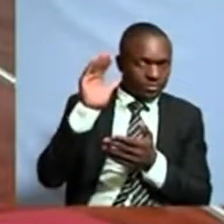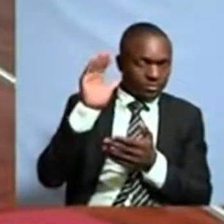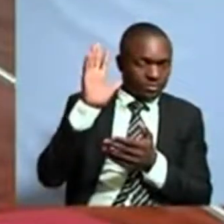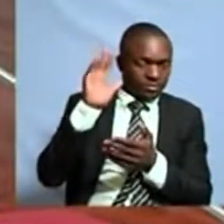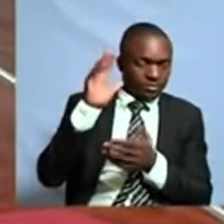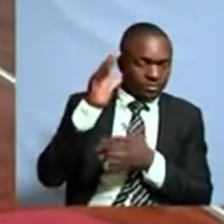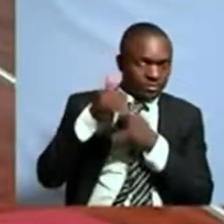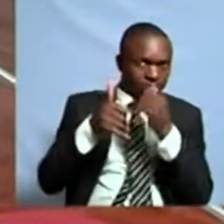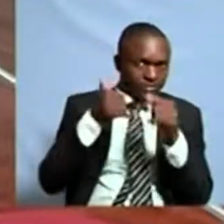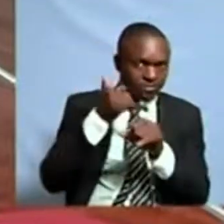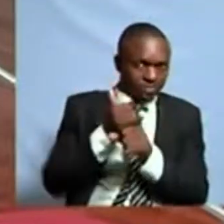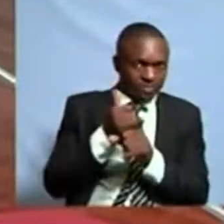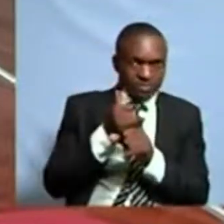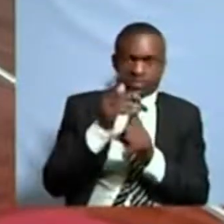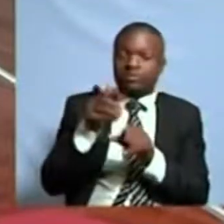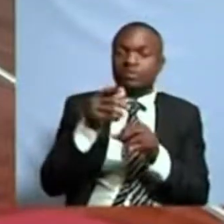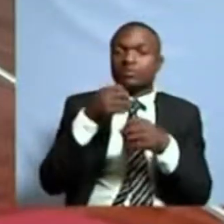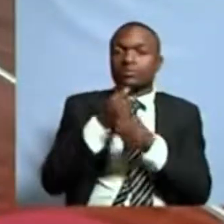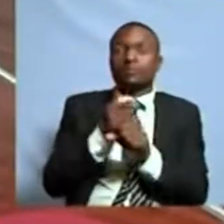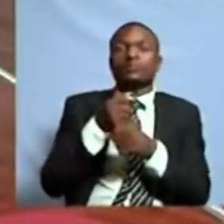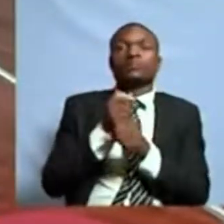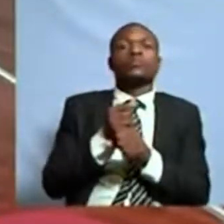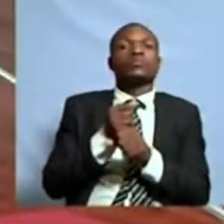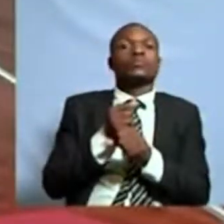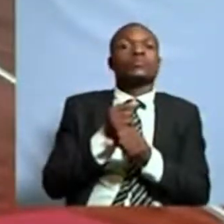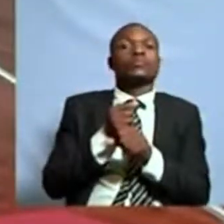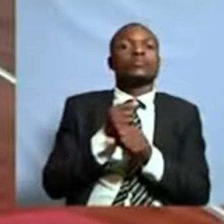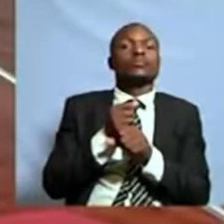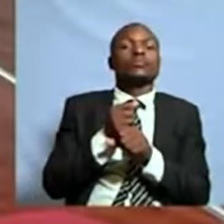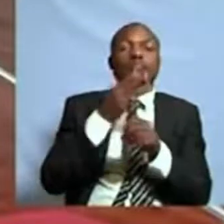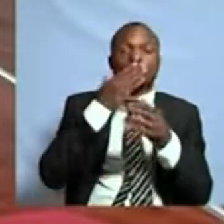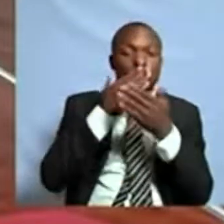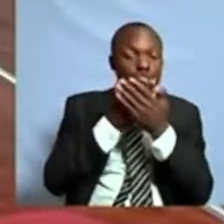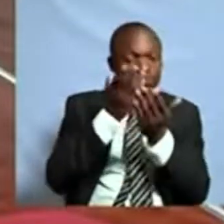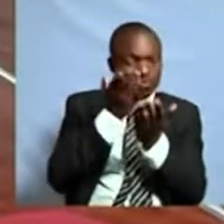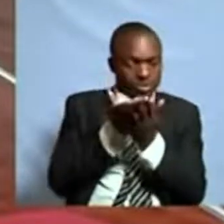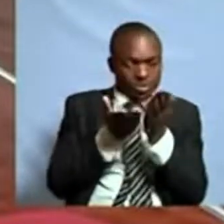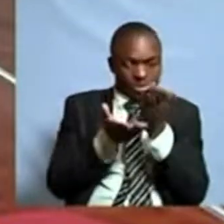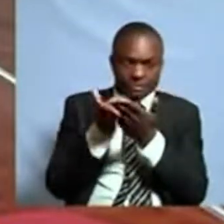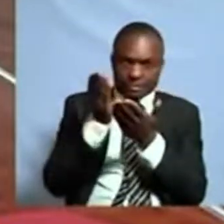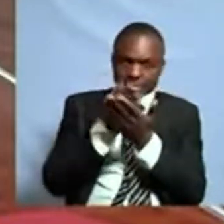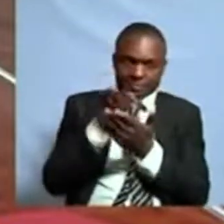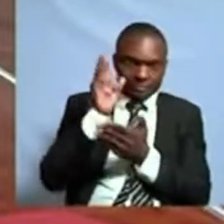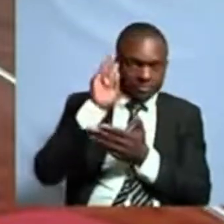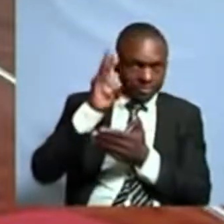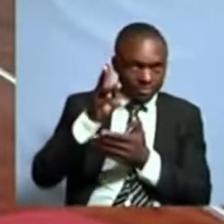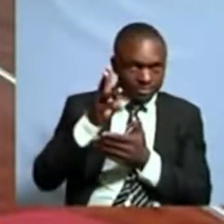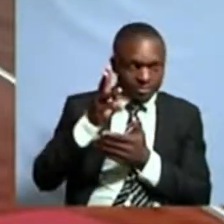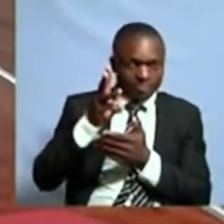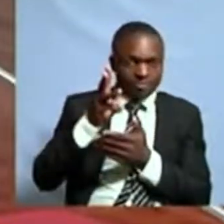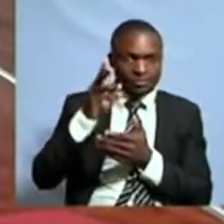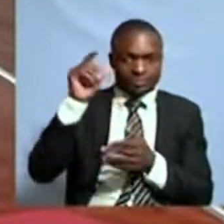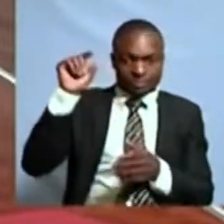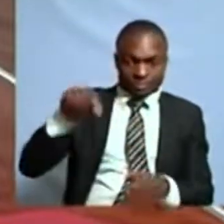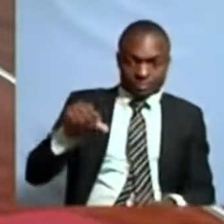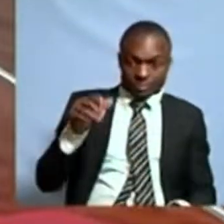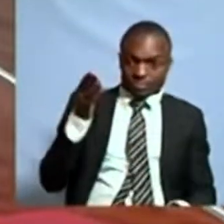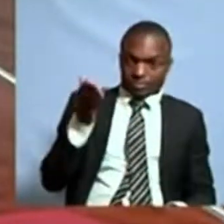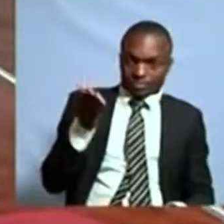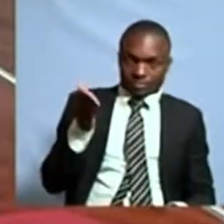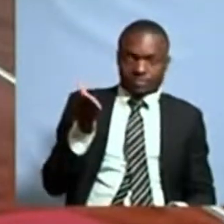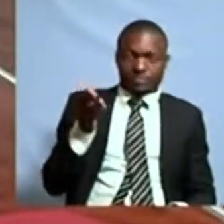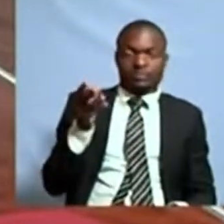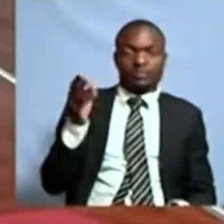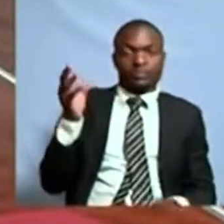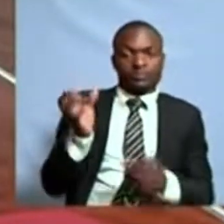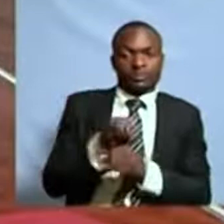years. You've actually made a significant contribution that has already qualified you to get